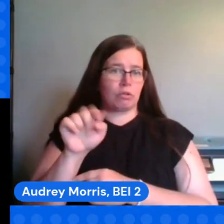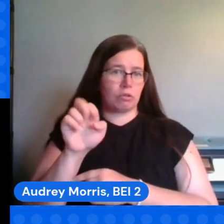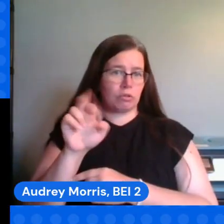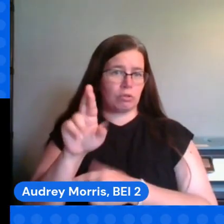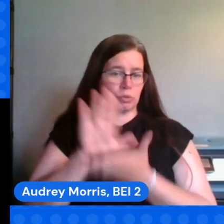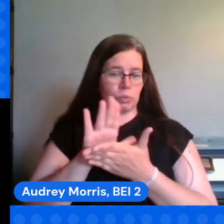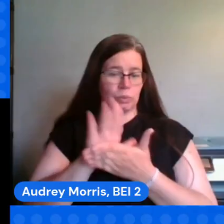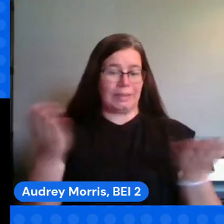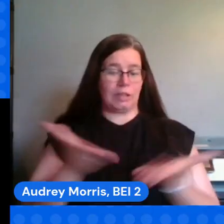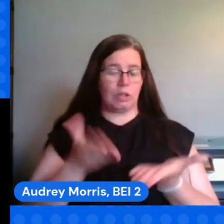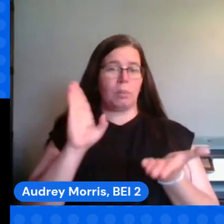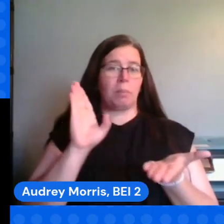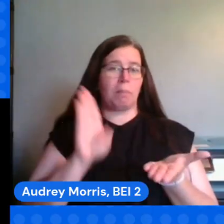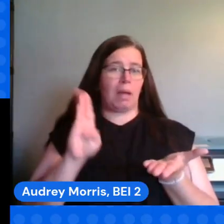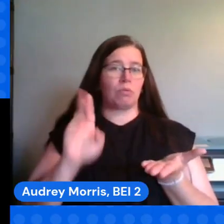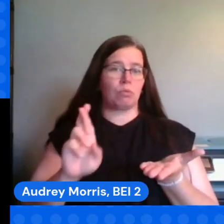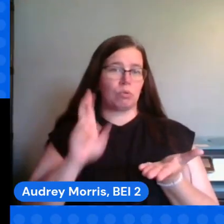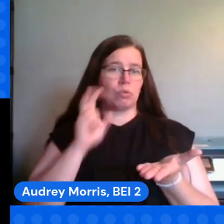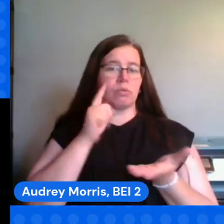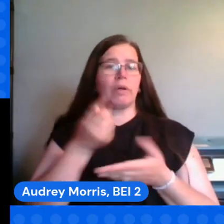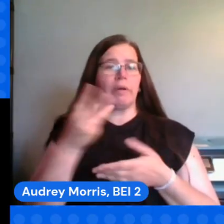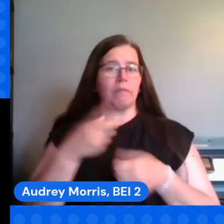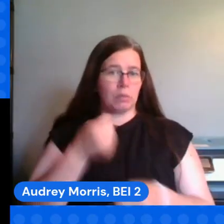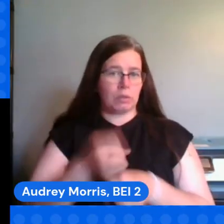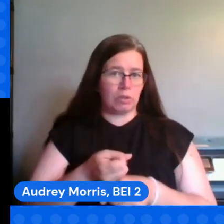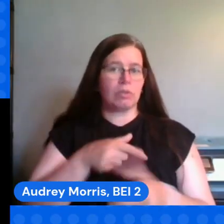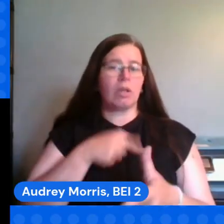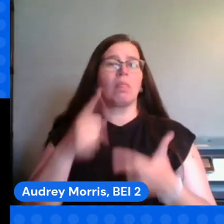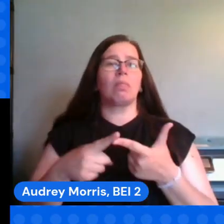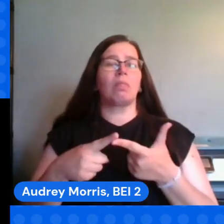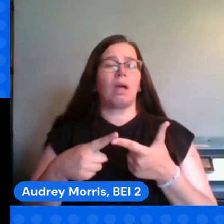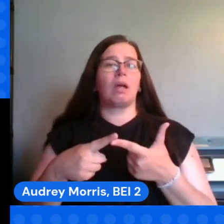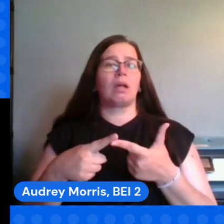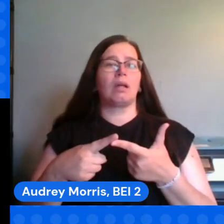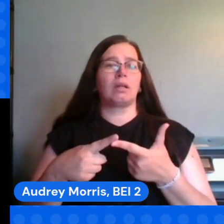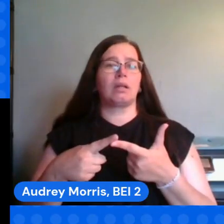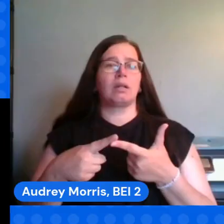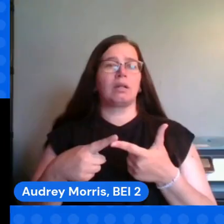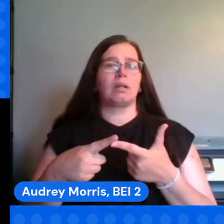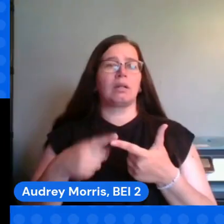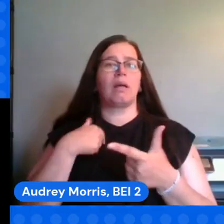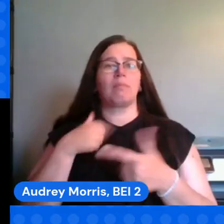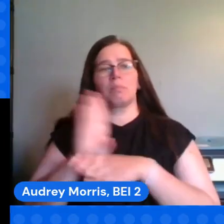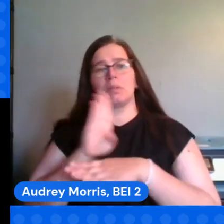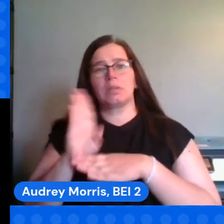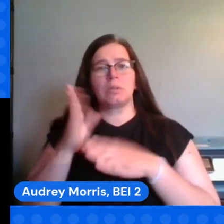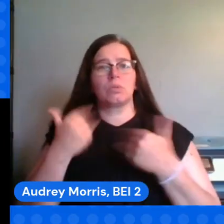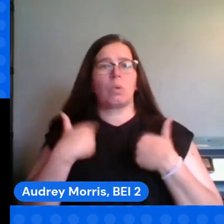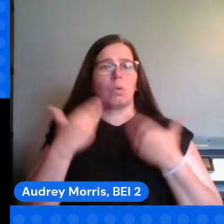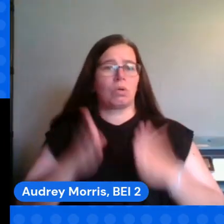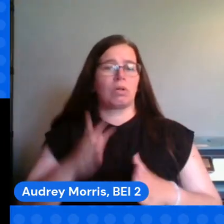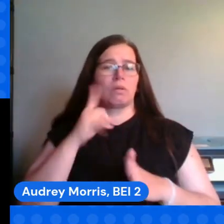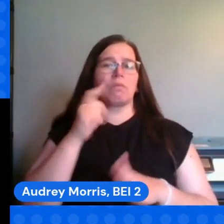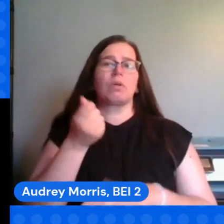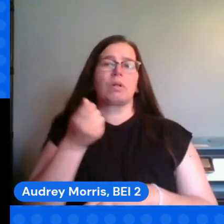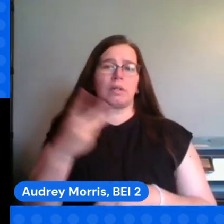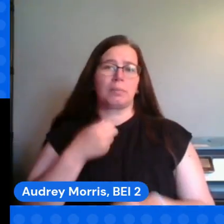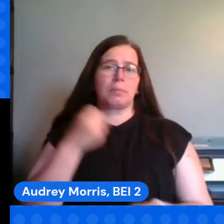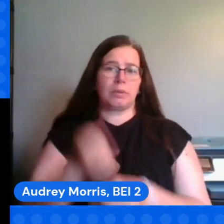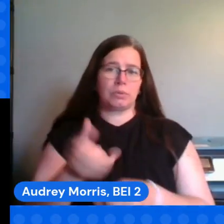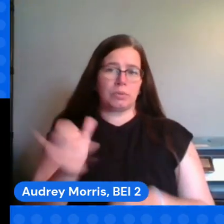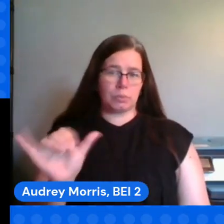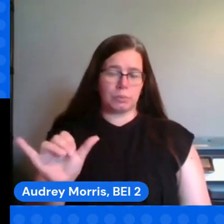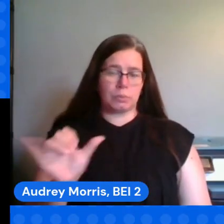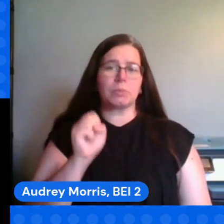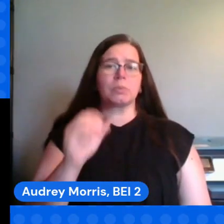Rouge for a few years, and then I've been an entrepreneur for a number of years as well. And so